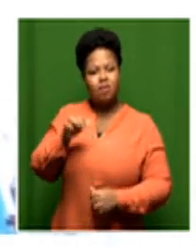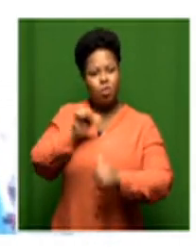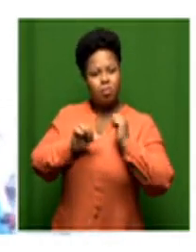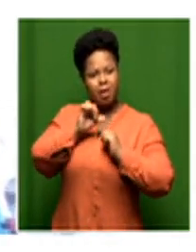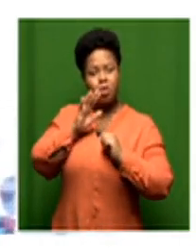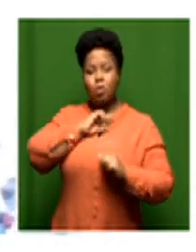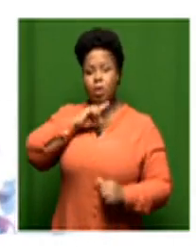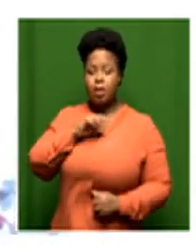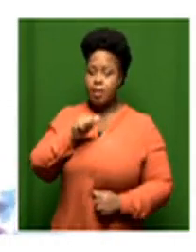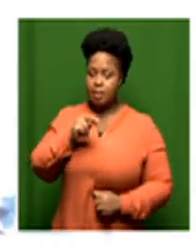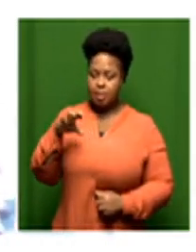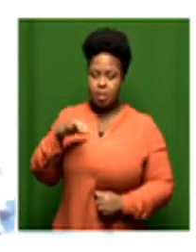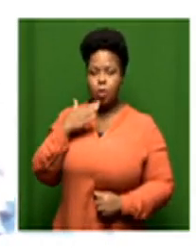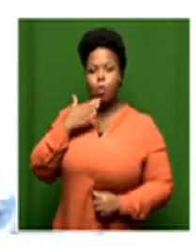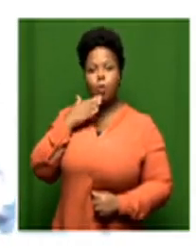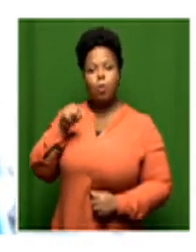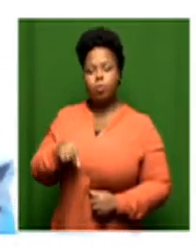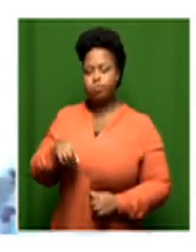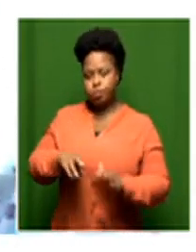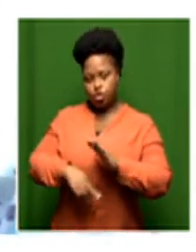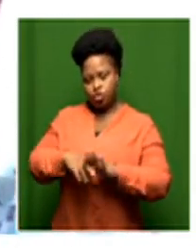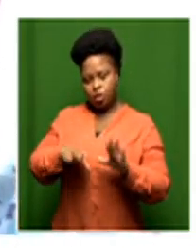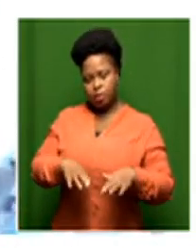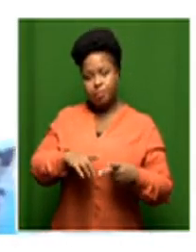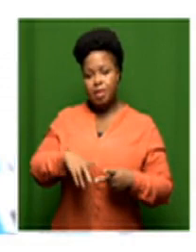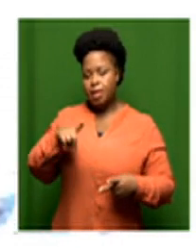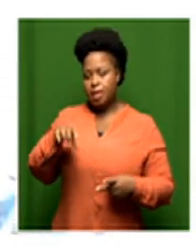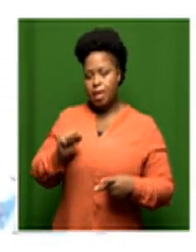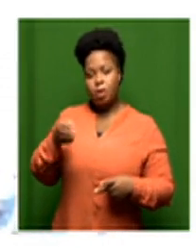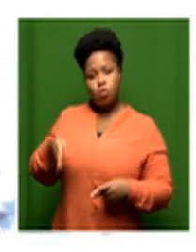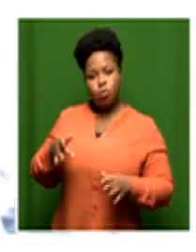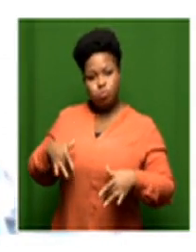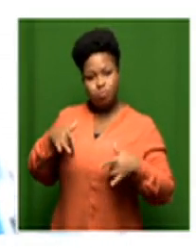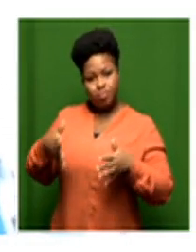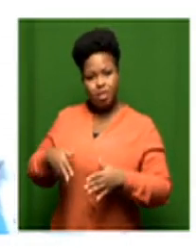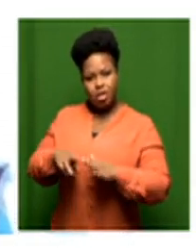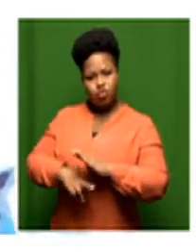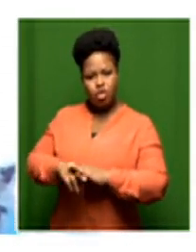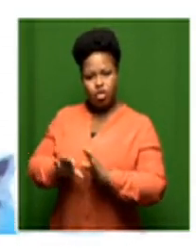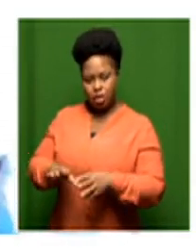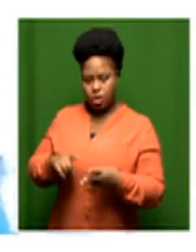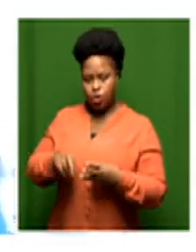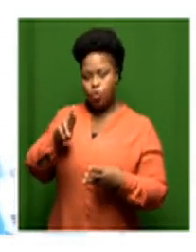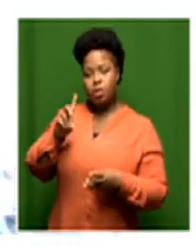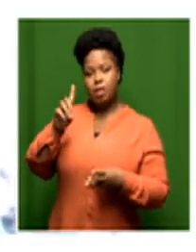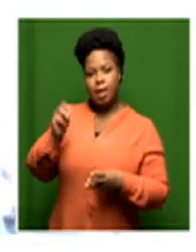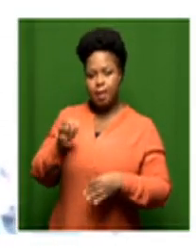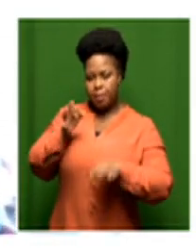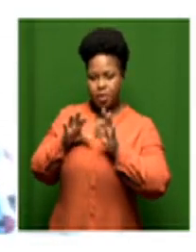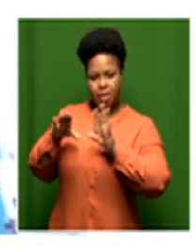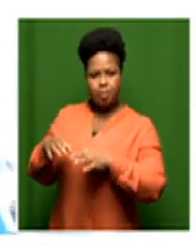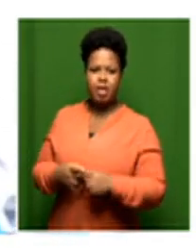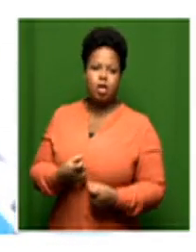the ANC in the region, the Democratic Alliance in the region, the UDM in the region, only